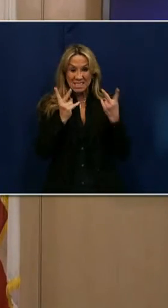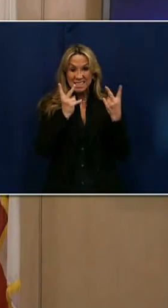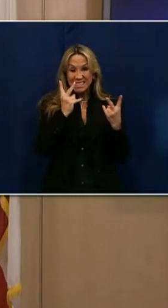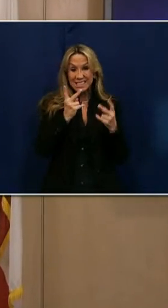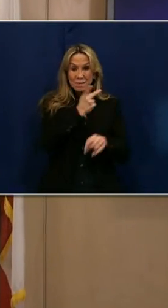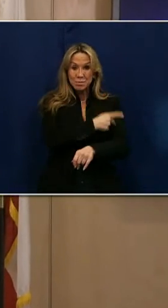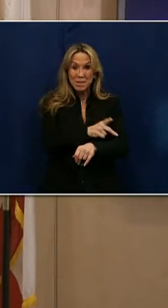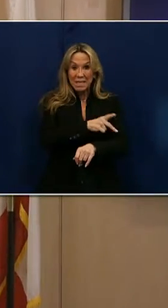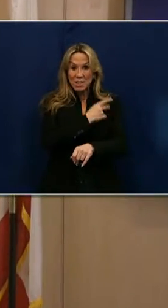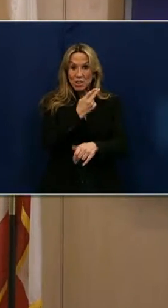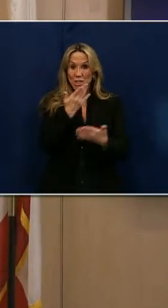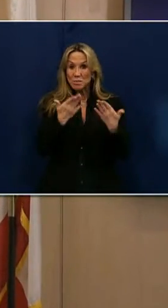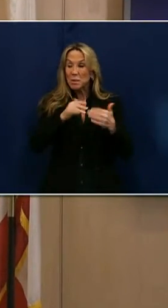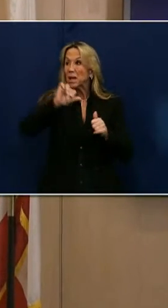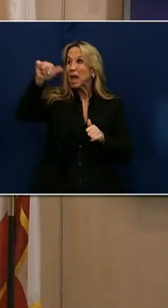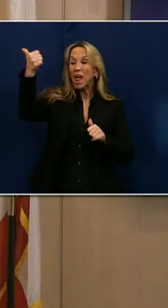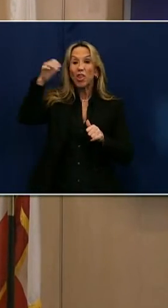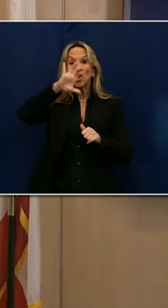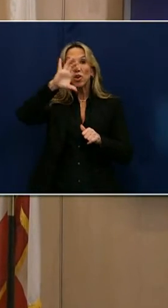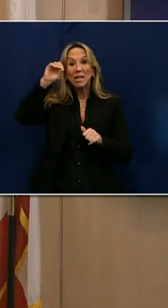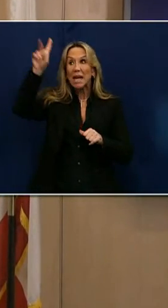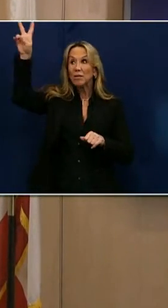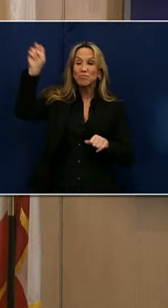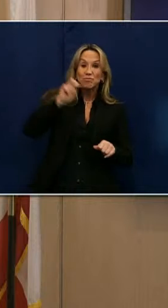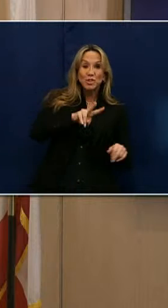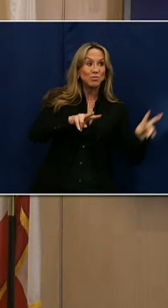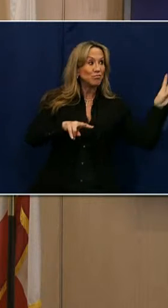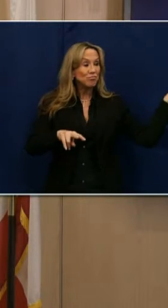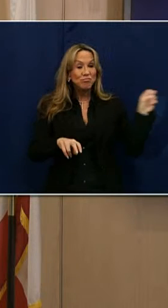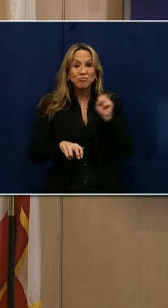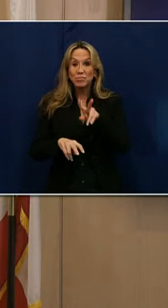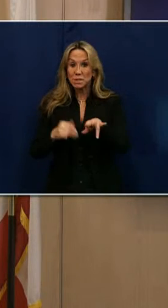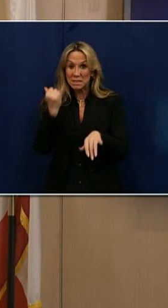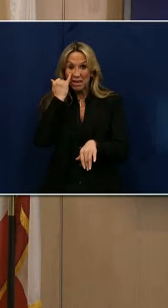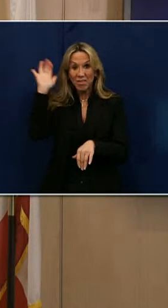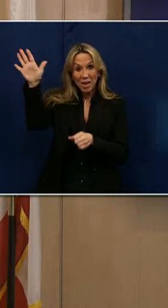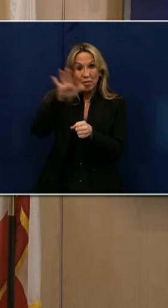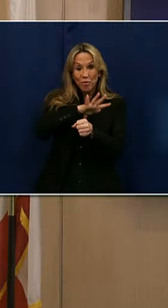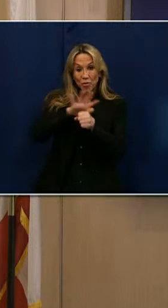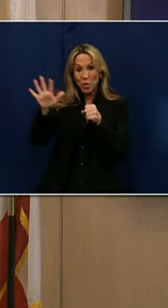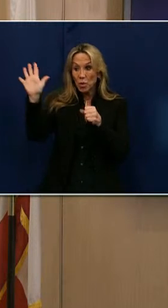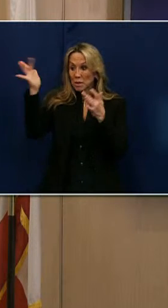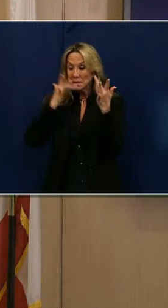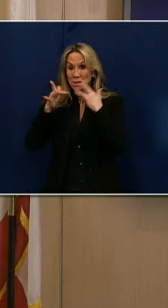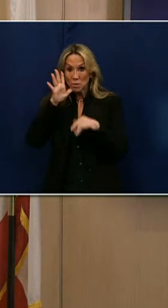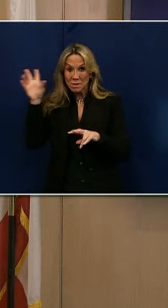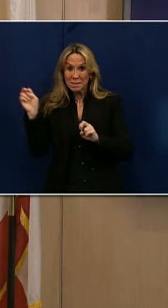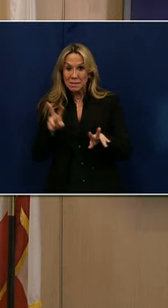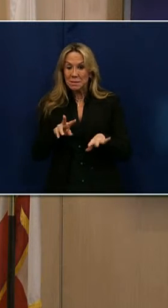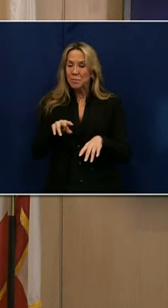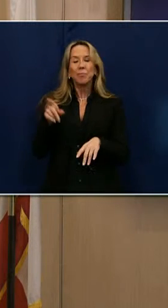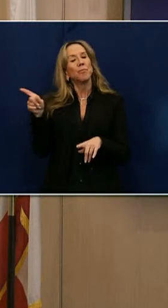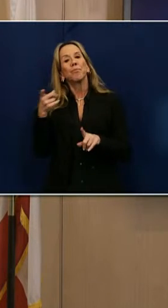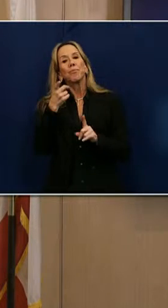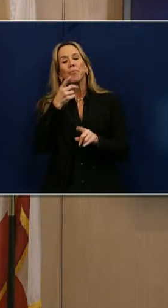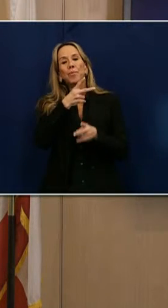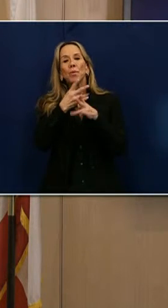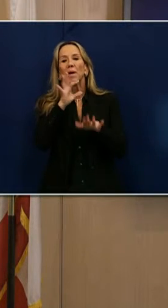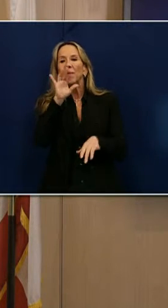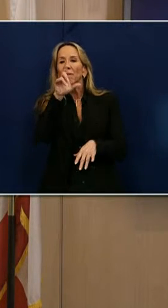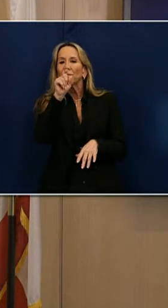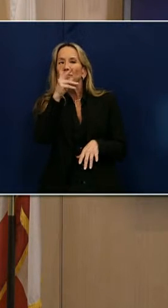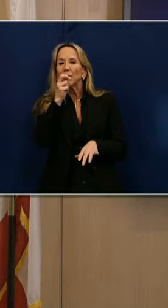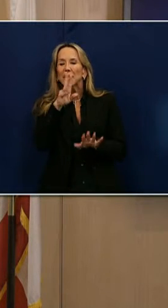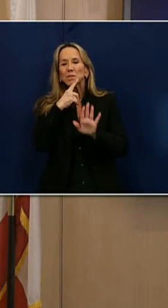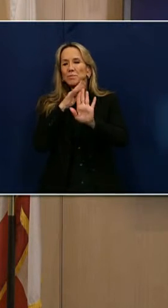being transferred to our county from some of the other counties that are seeing their ICU beds really low? Yeah, Matt, I'll have Dr. Witten or someone